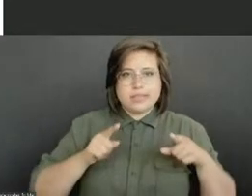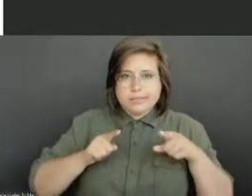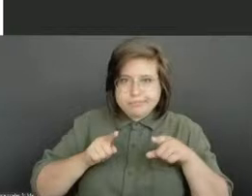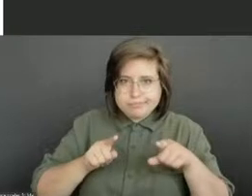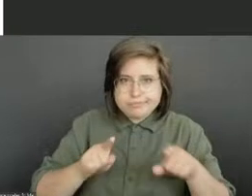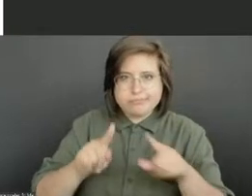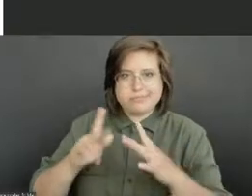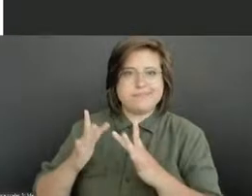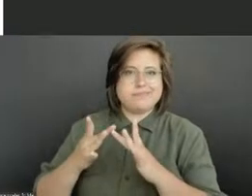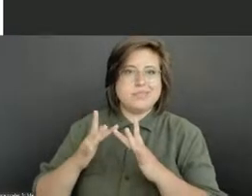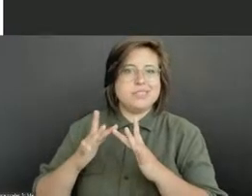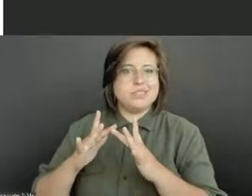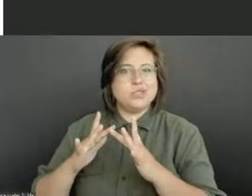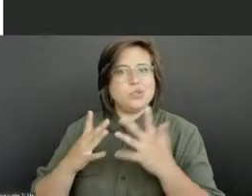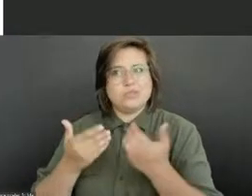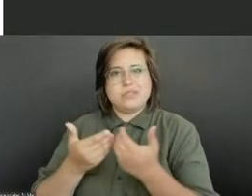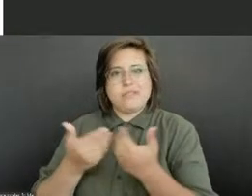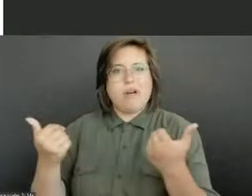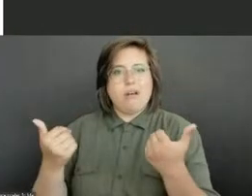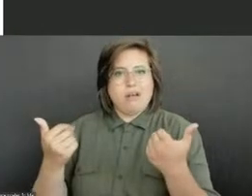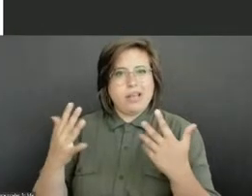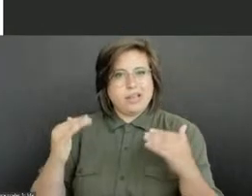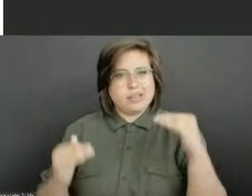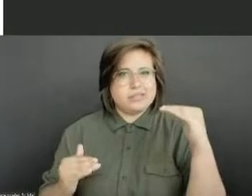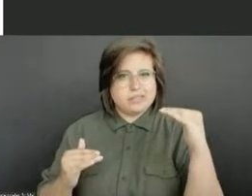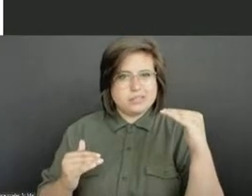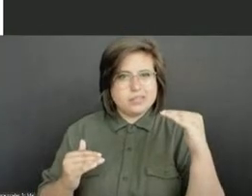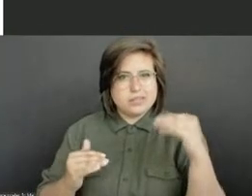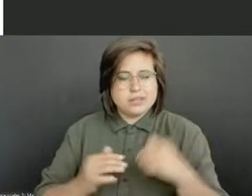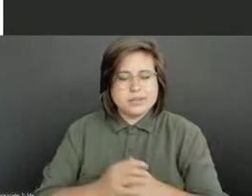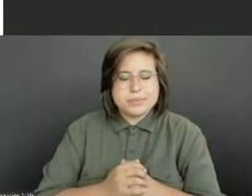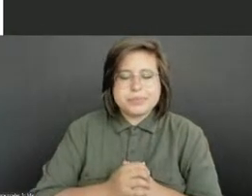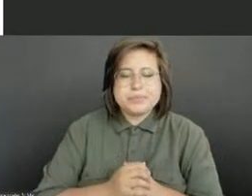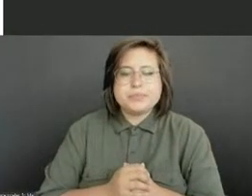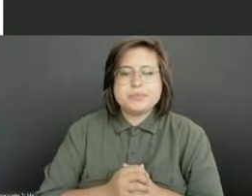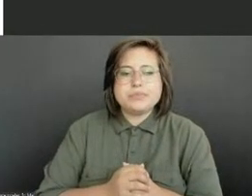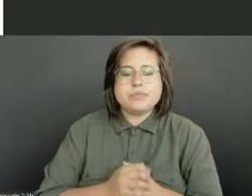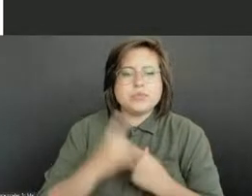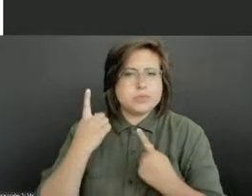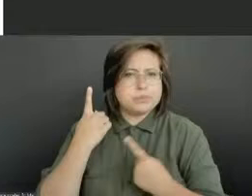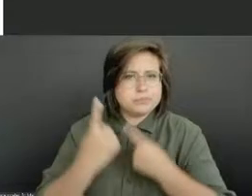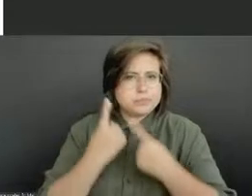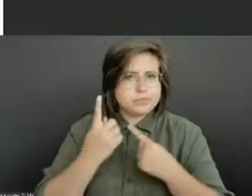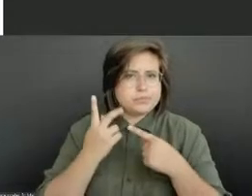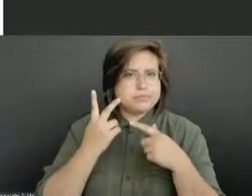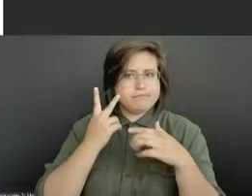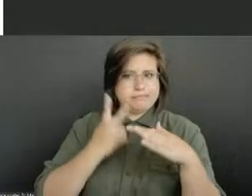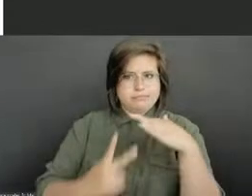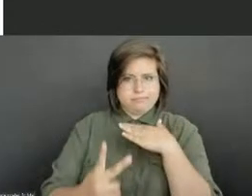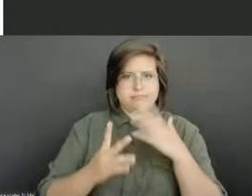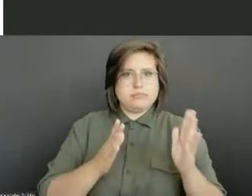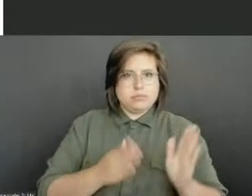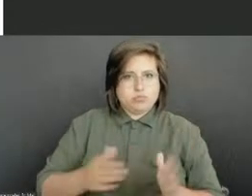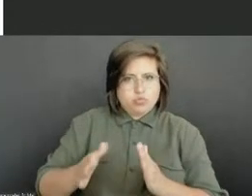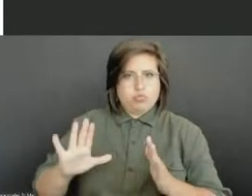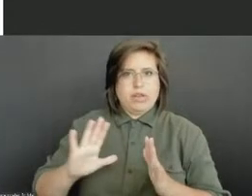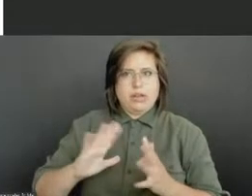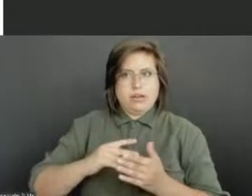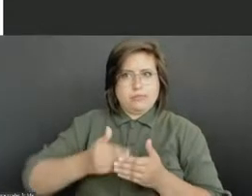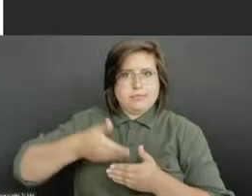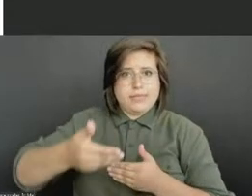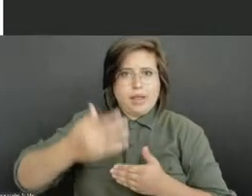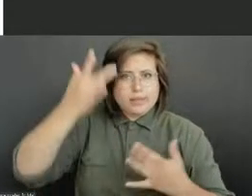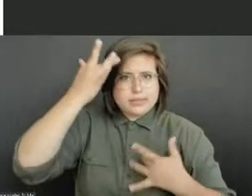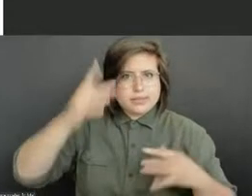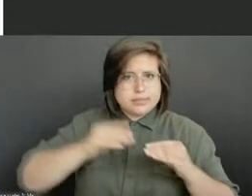divide. And so really thinking about, as we prepare for future pandemics, how do we bridge that